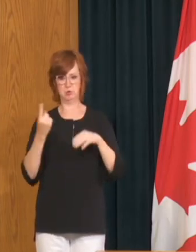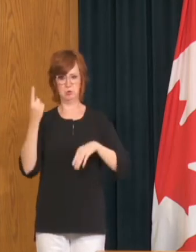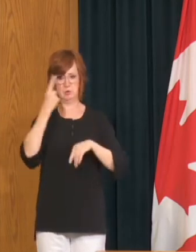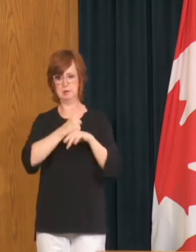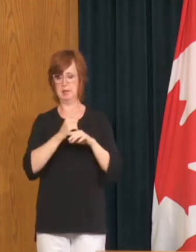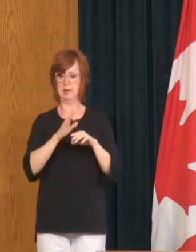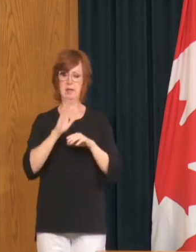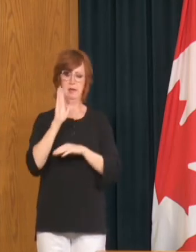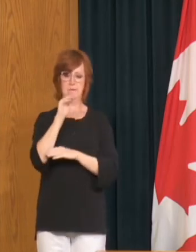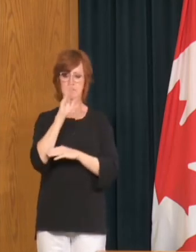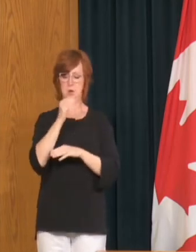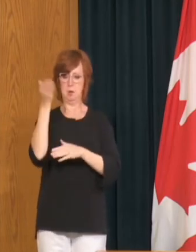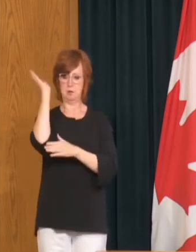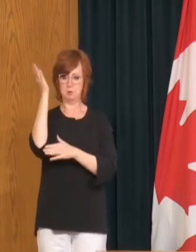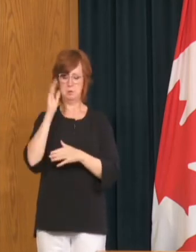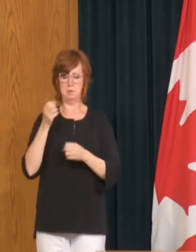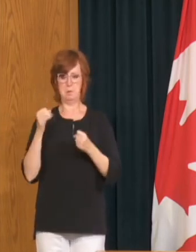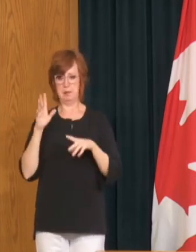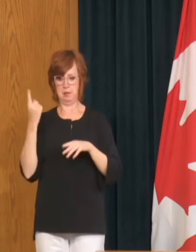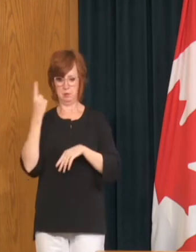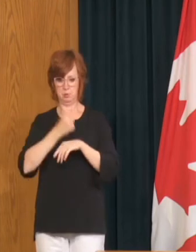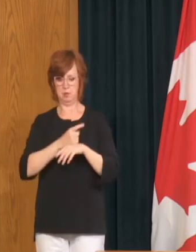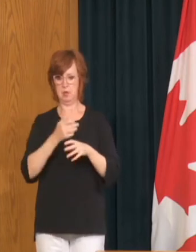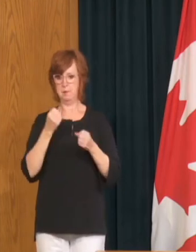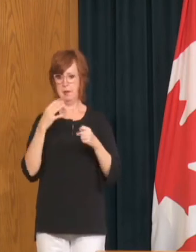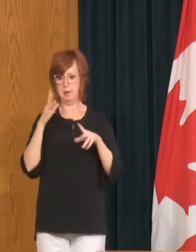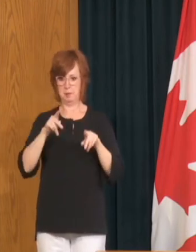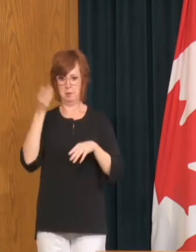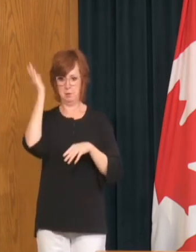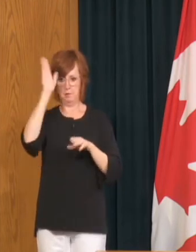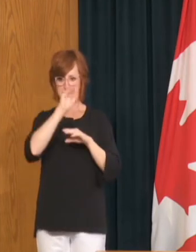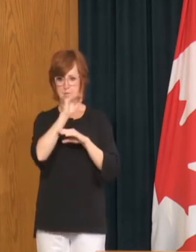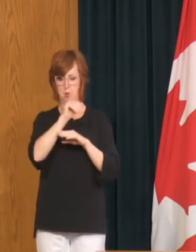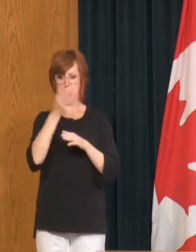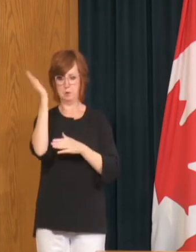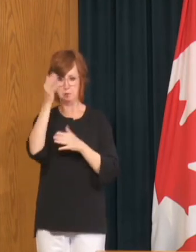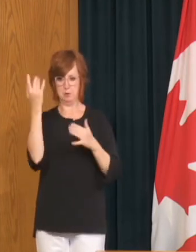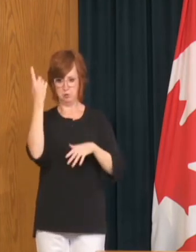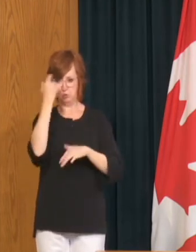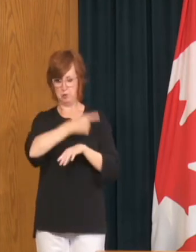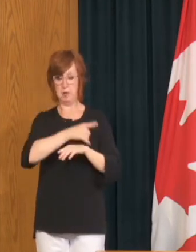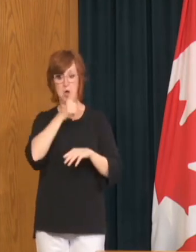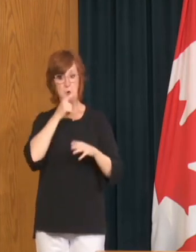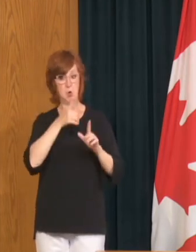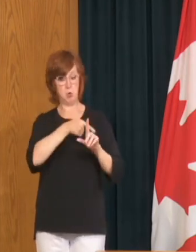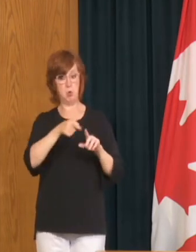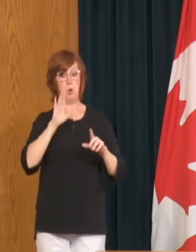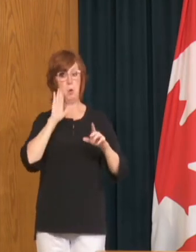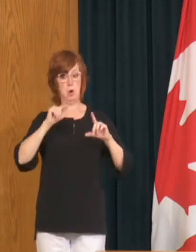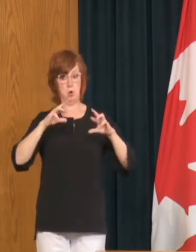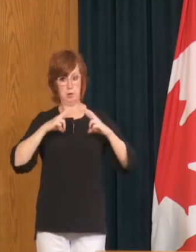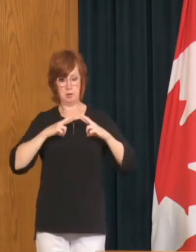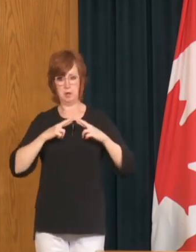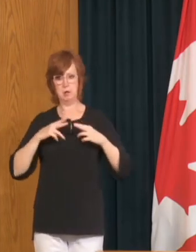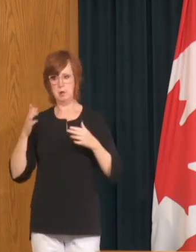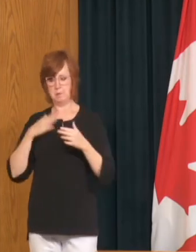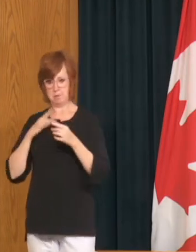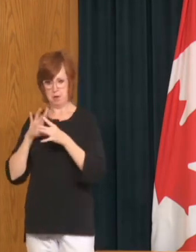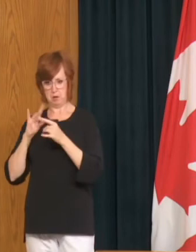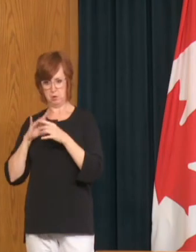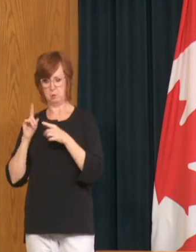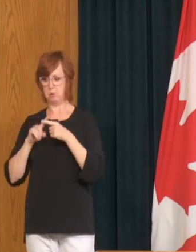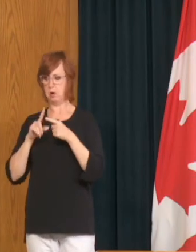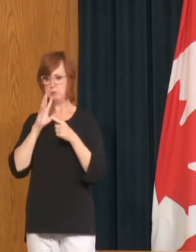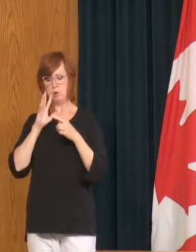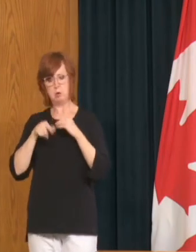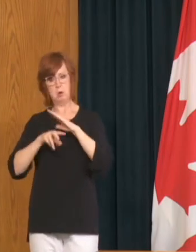today. There was a number of outgoing MLAs that made speeches here today. I've made my comments with respect to systemic racism and